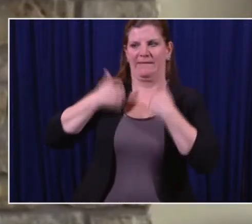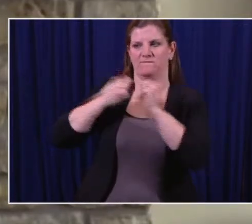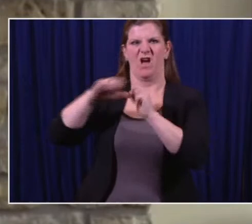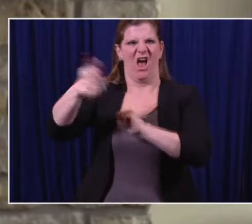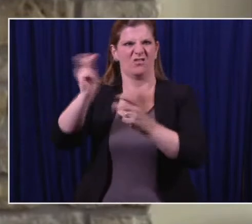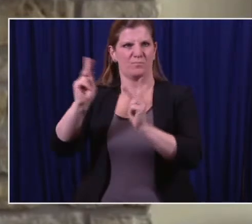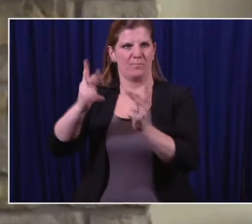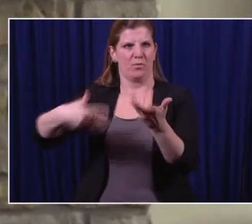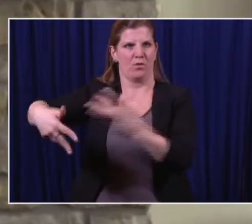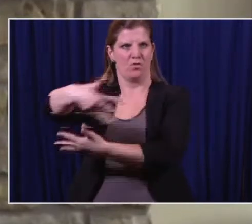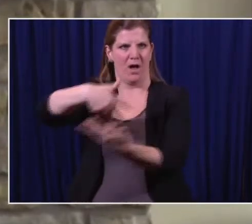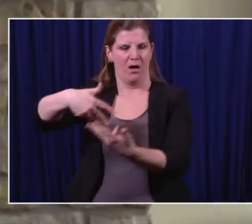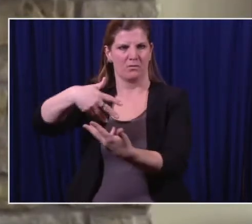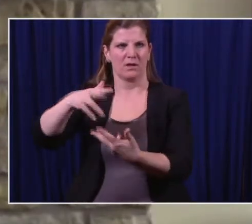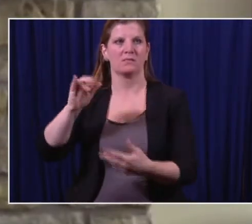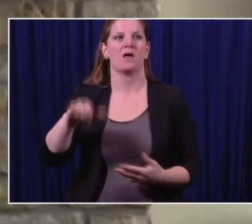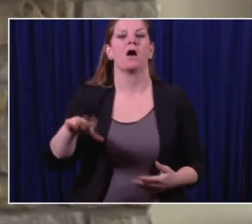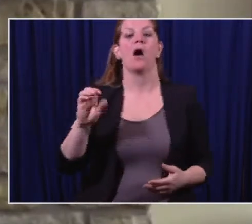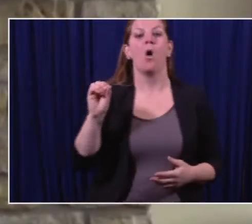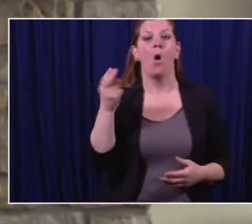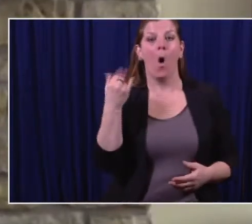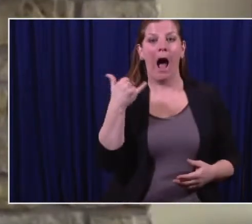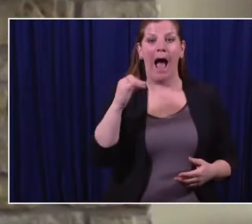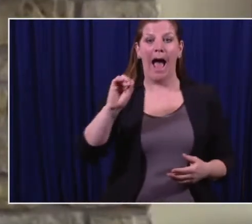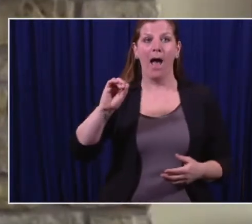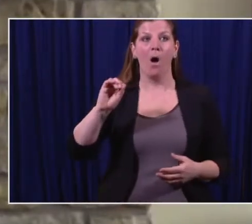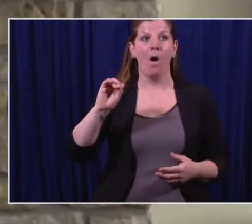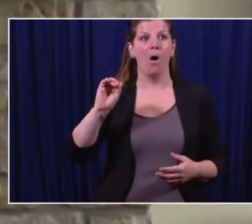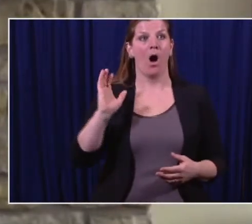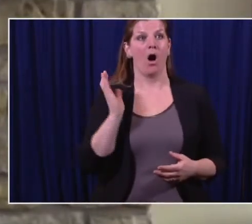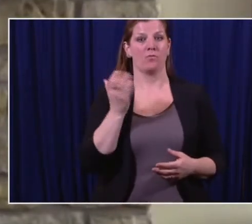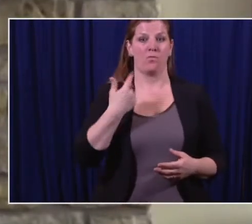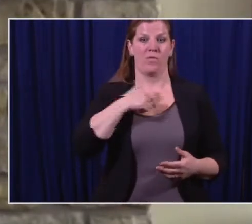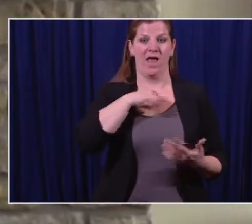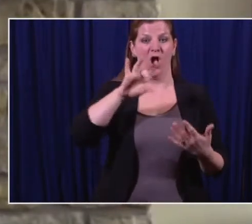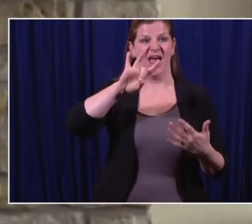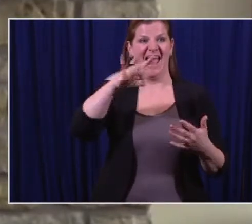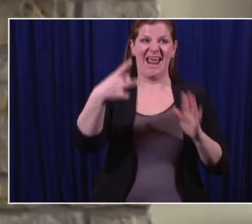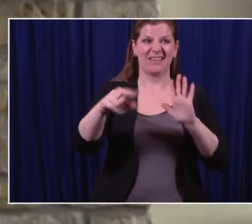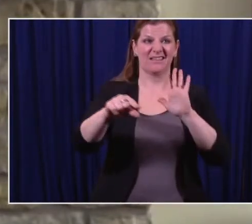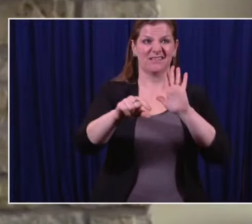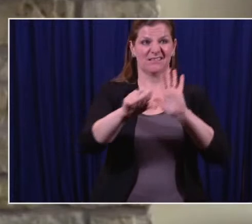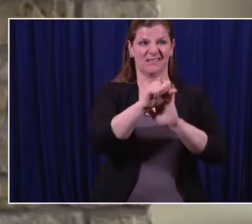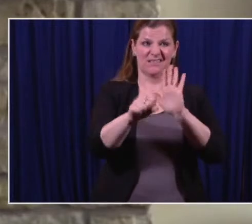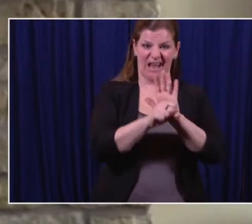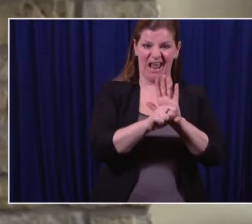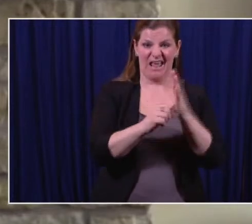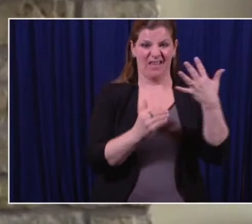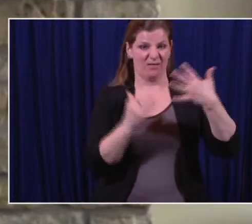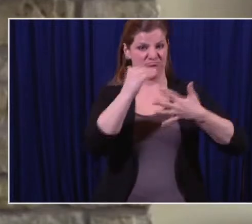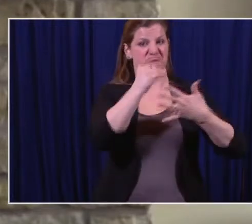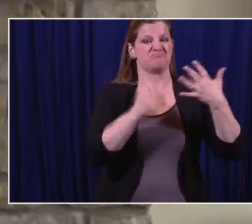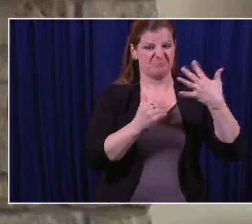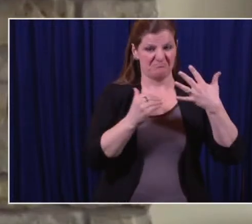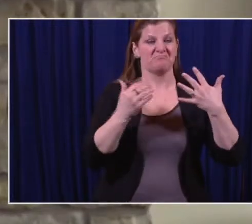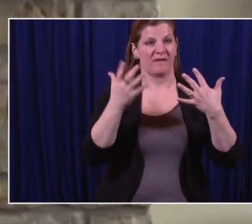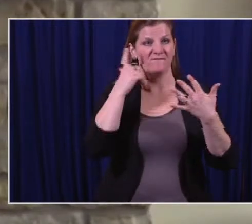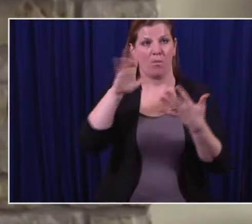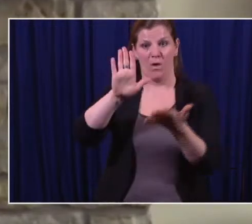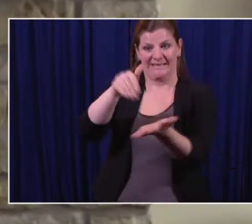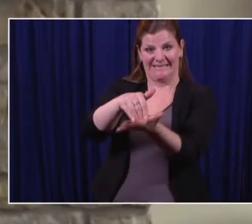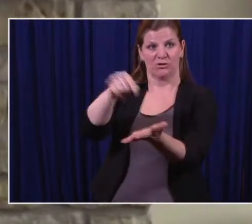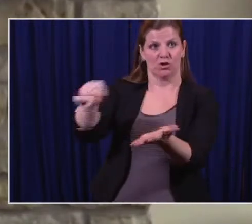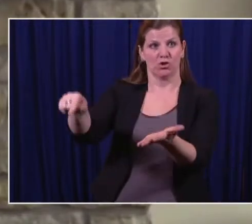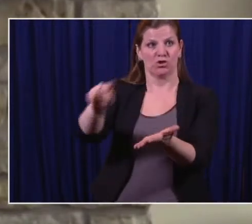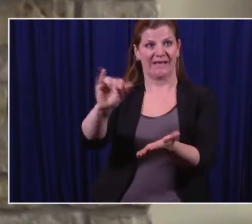Ohio's 8 state-operated developmental centers, more than 91% of the residents have